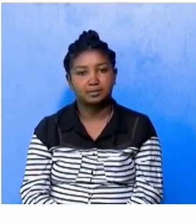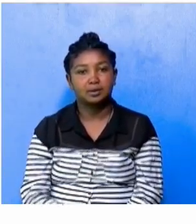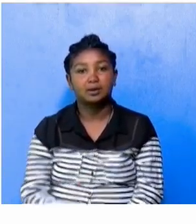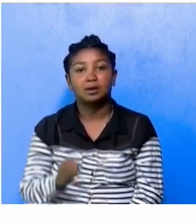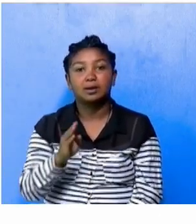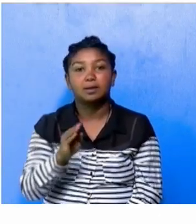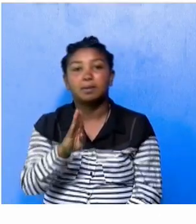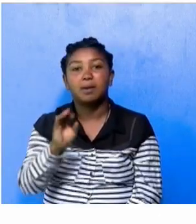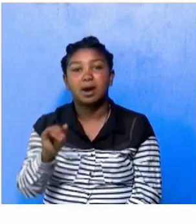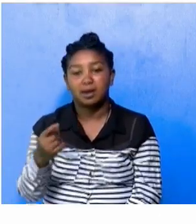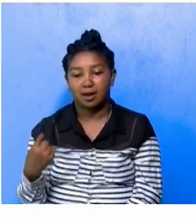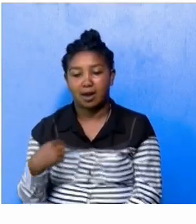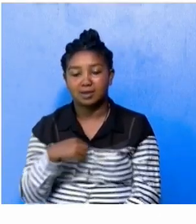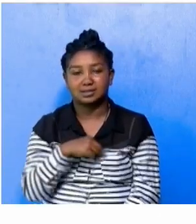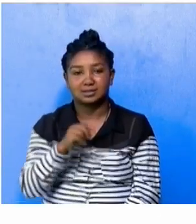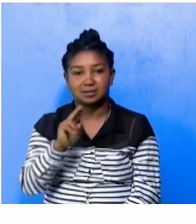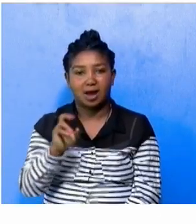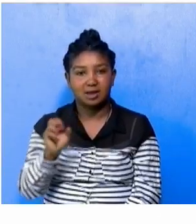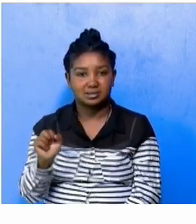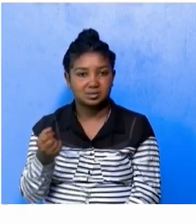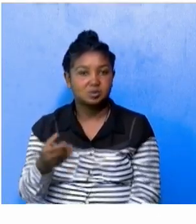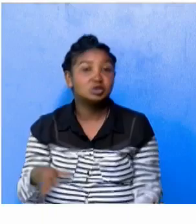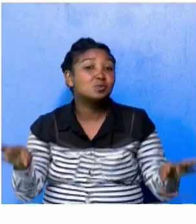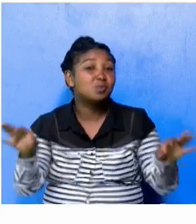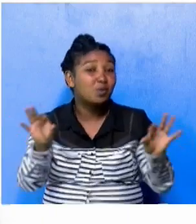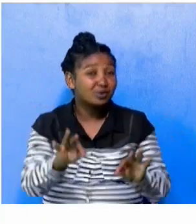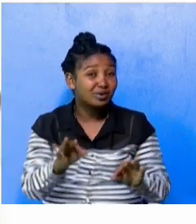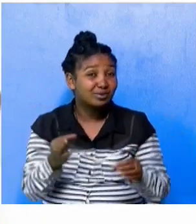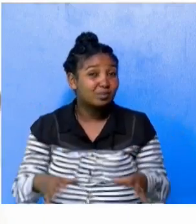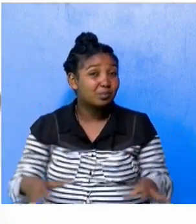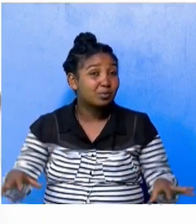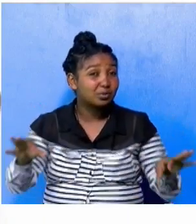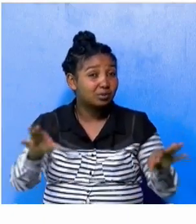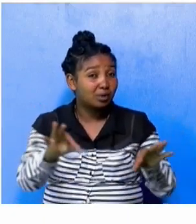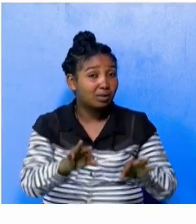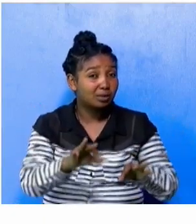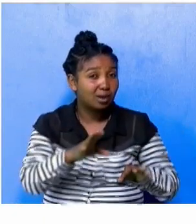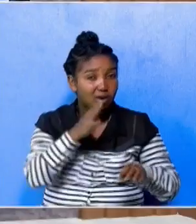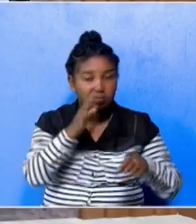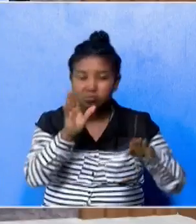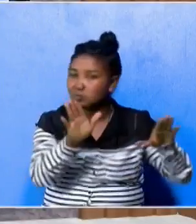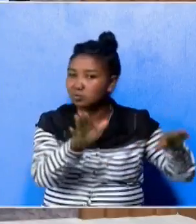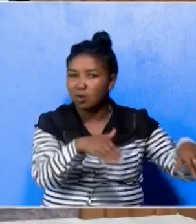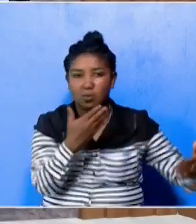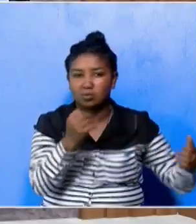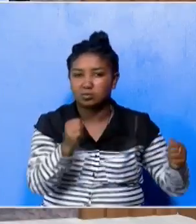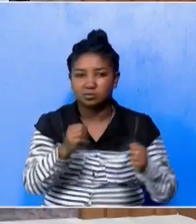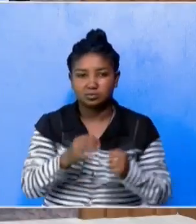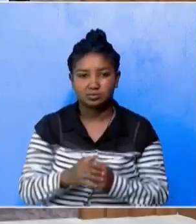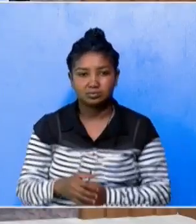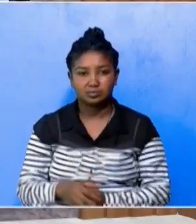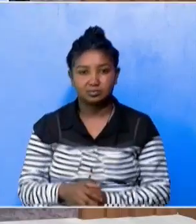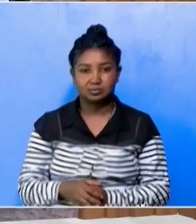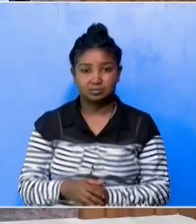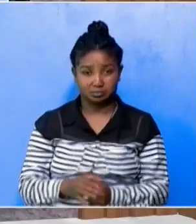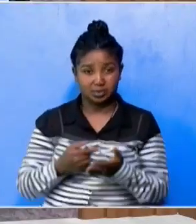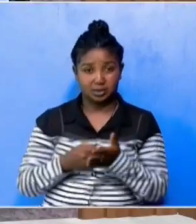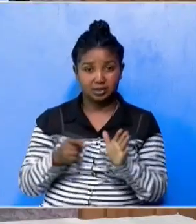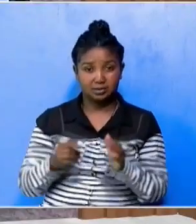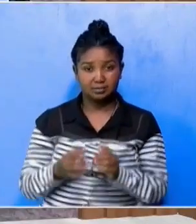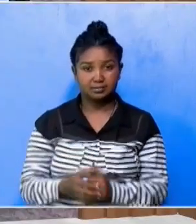by us if it is important. If it's not important, you can leave it. Is it